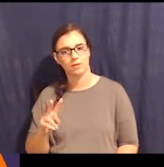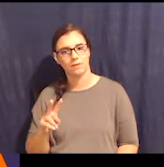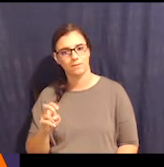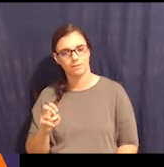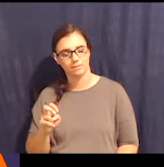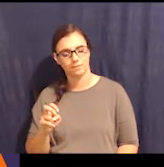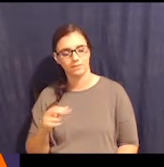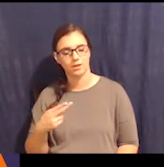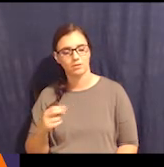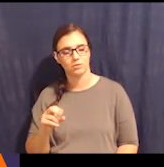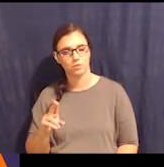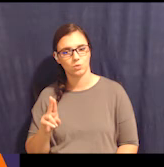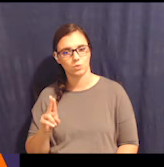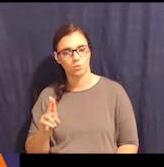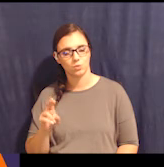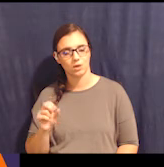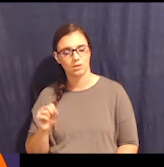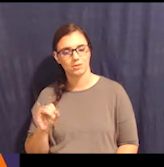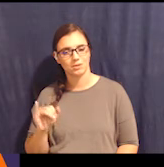ortivehoussing.org.